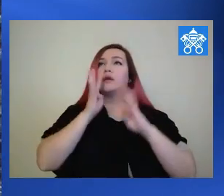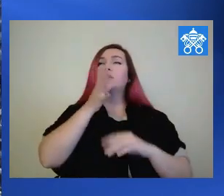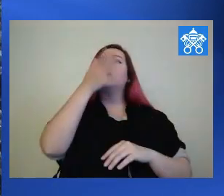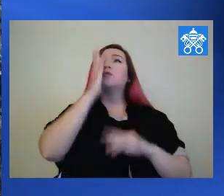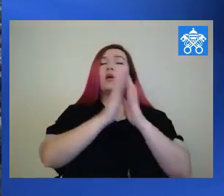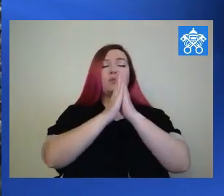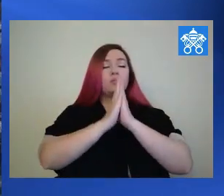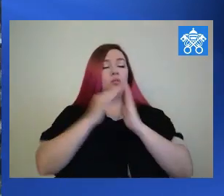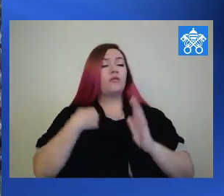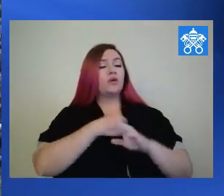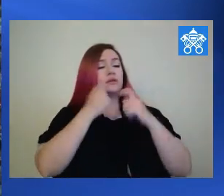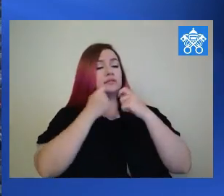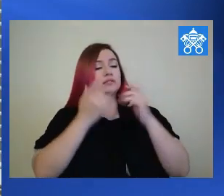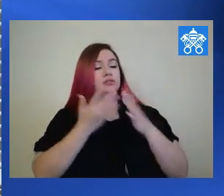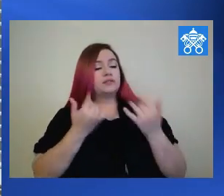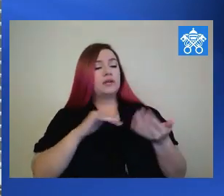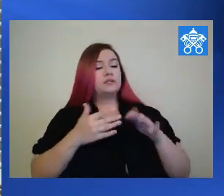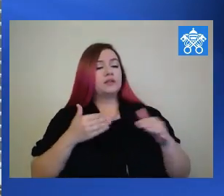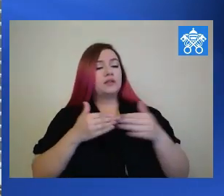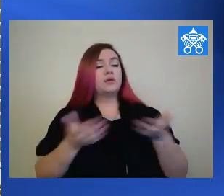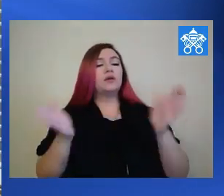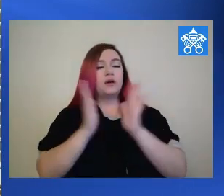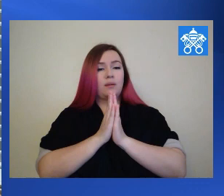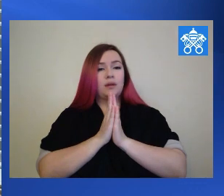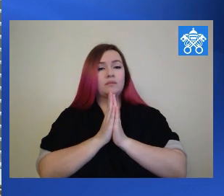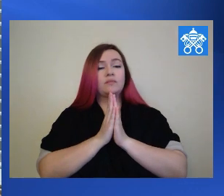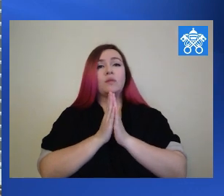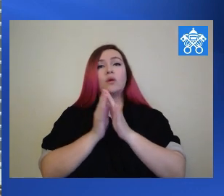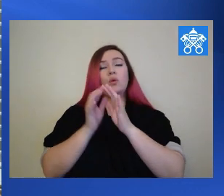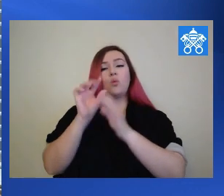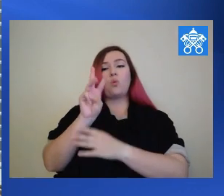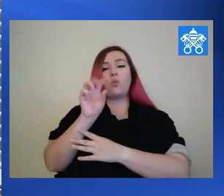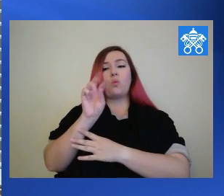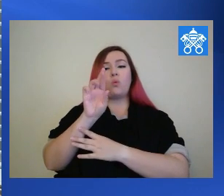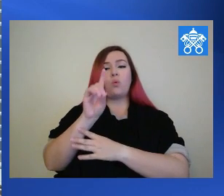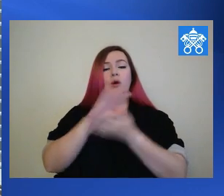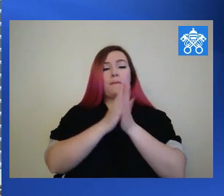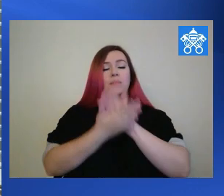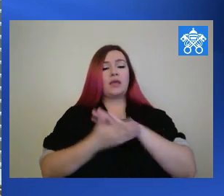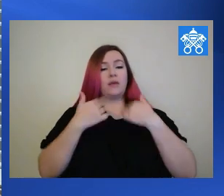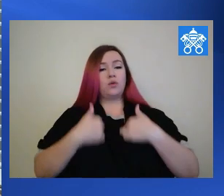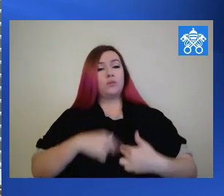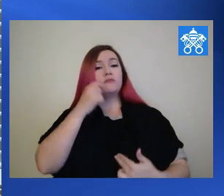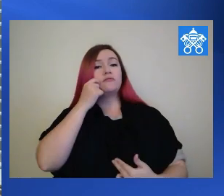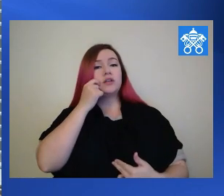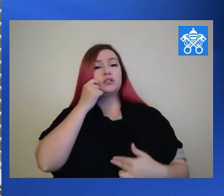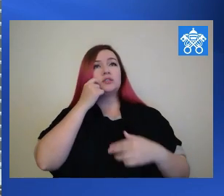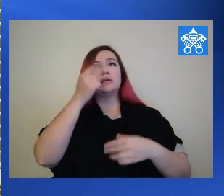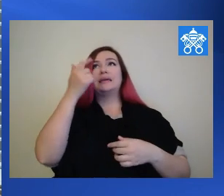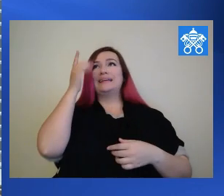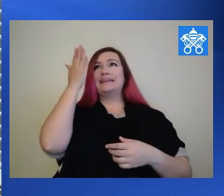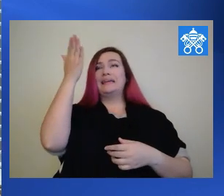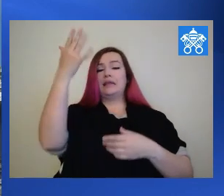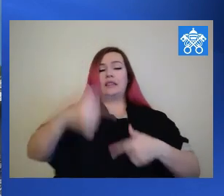hora mortis nostre. Amen. Et verbum caro factum est. Et habitabit in nobis. Ave Maria, gratia plena, Dominus